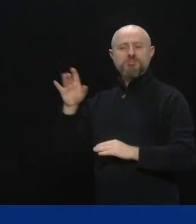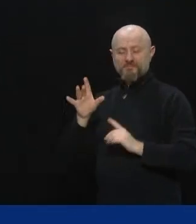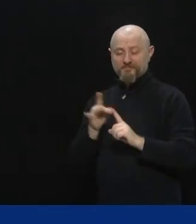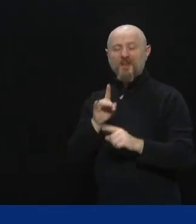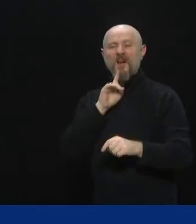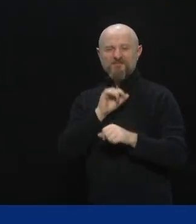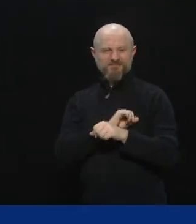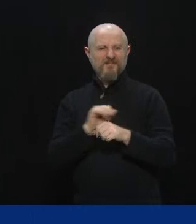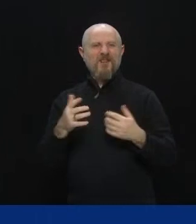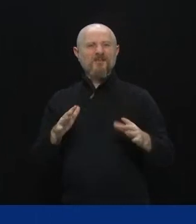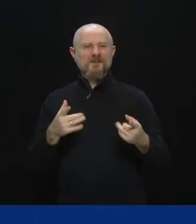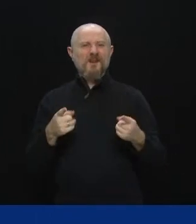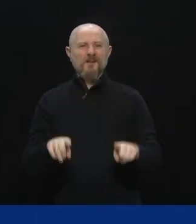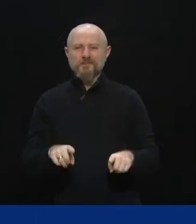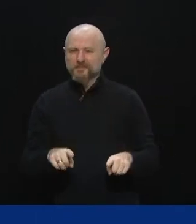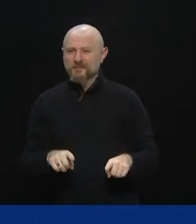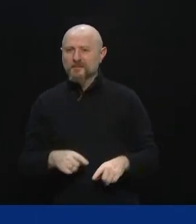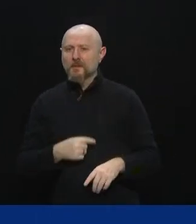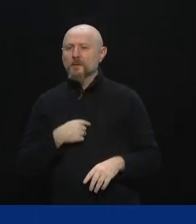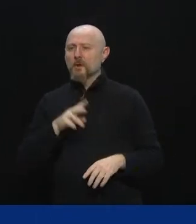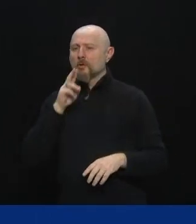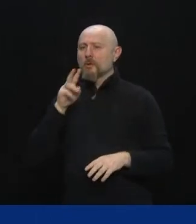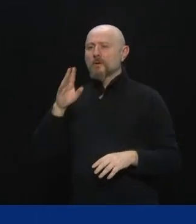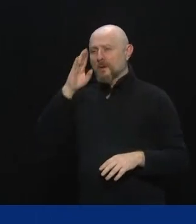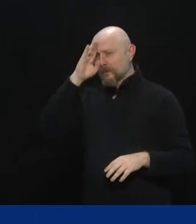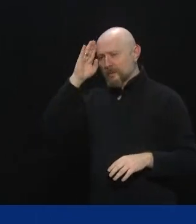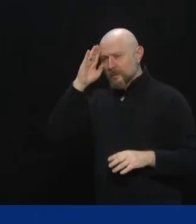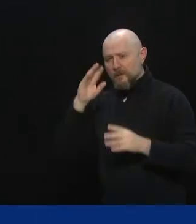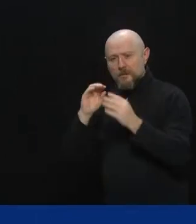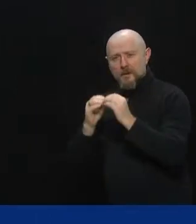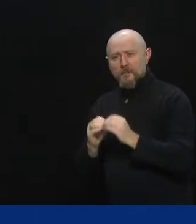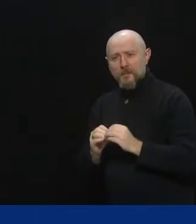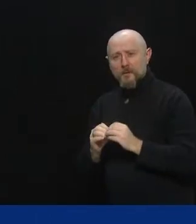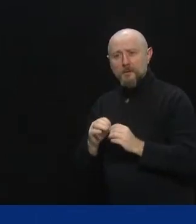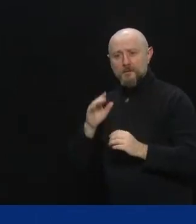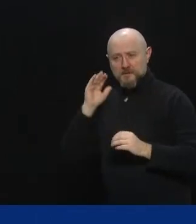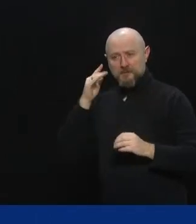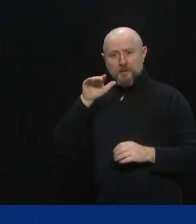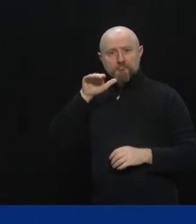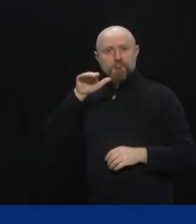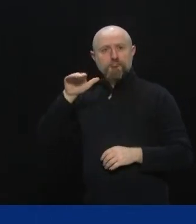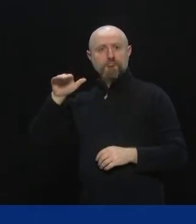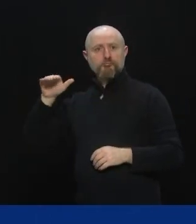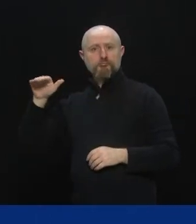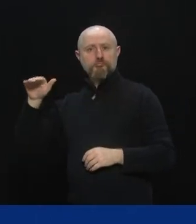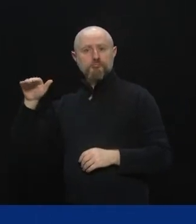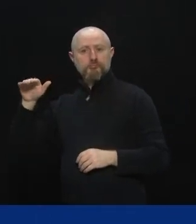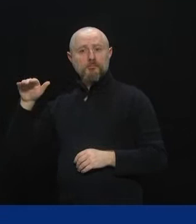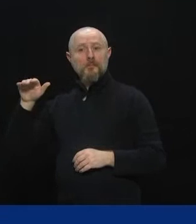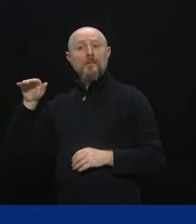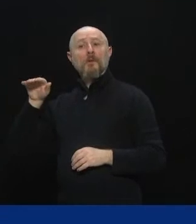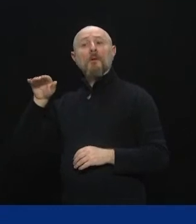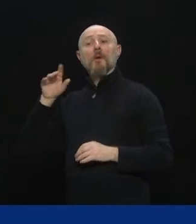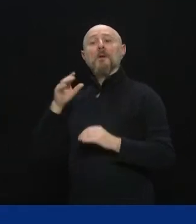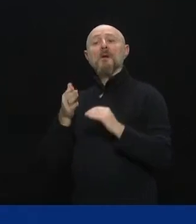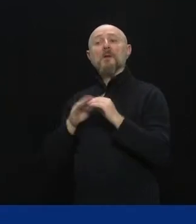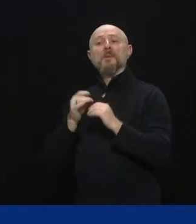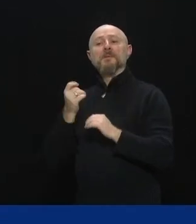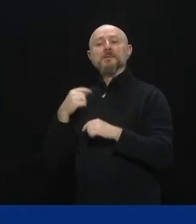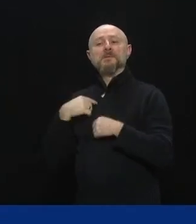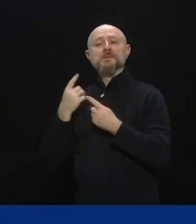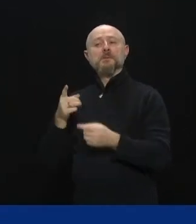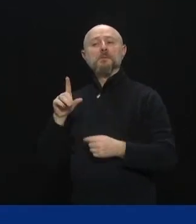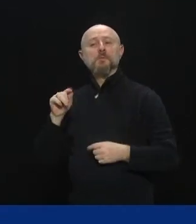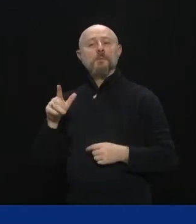about. But let's look at the hospitalizations. We're not that much higher, maybe 700 more hospitalizations since December